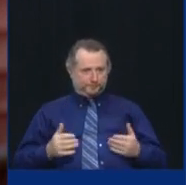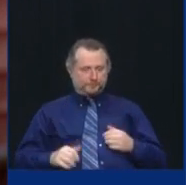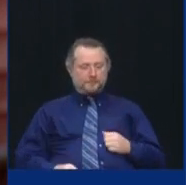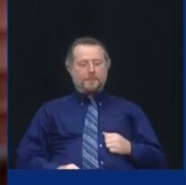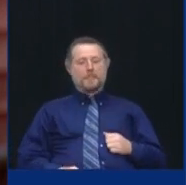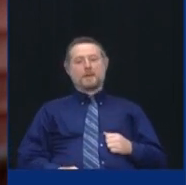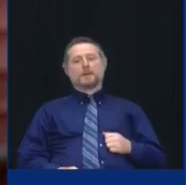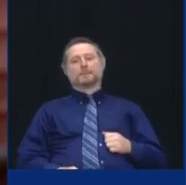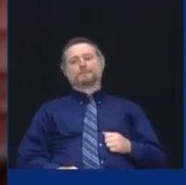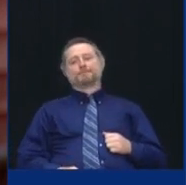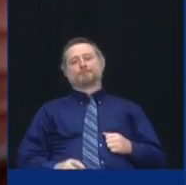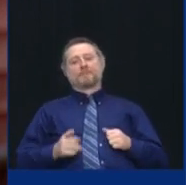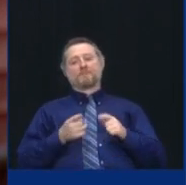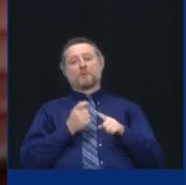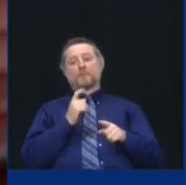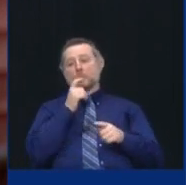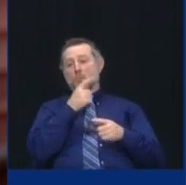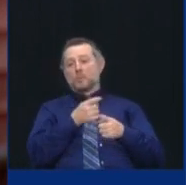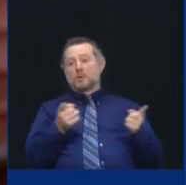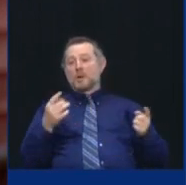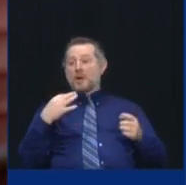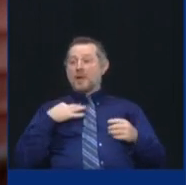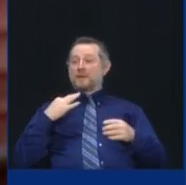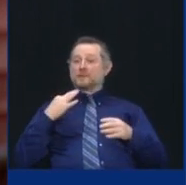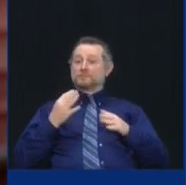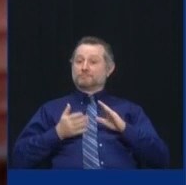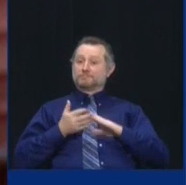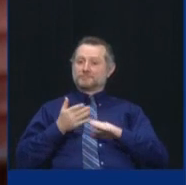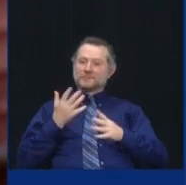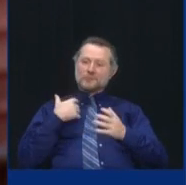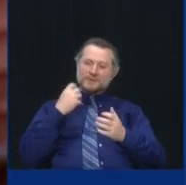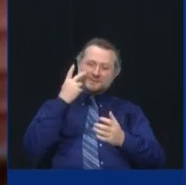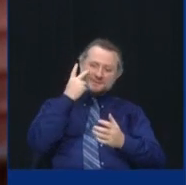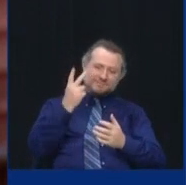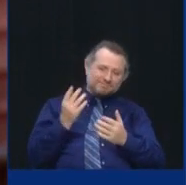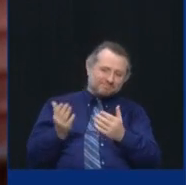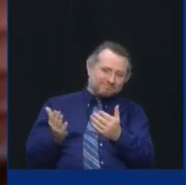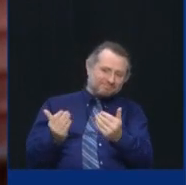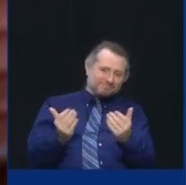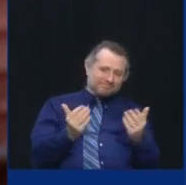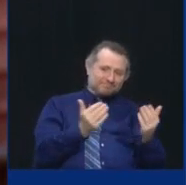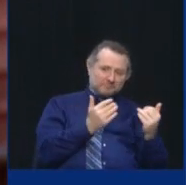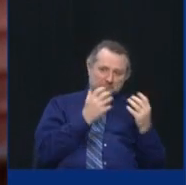from the candidates on their positions. Number of issues matter to me.